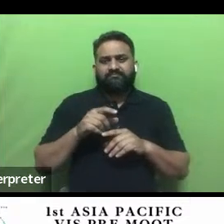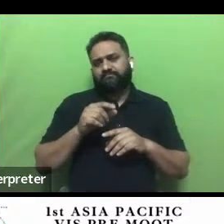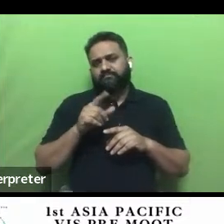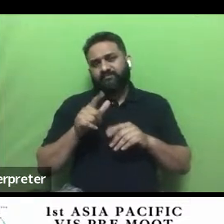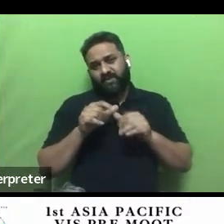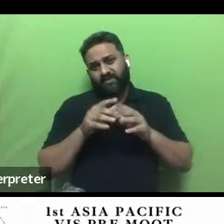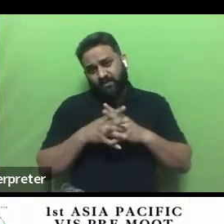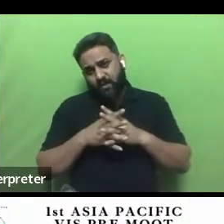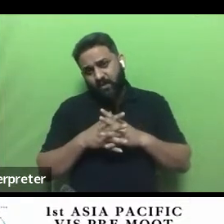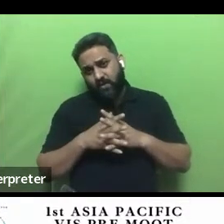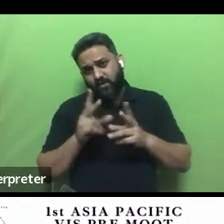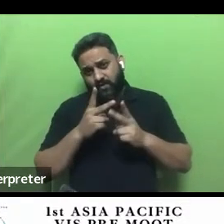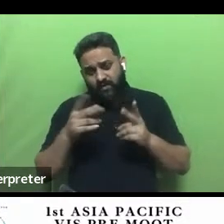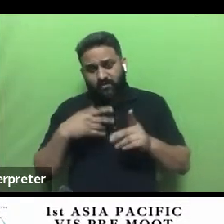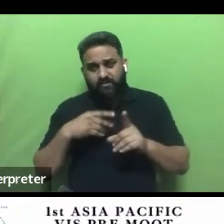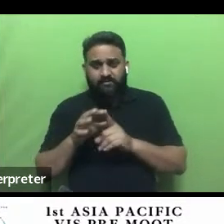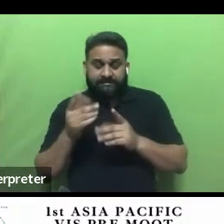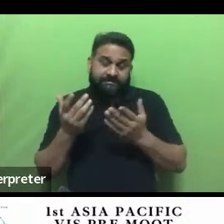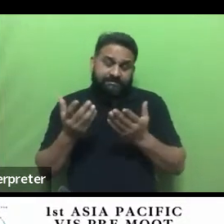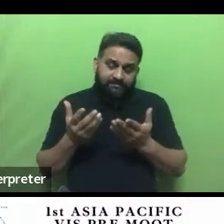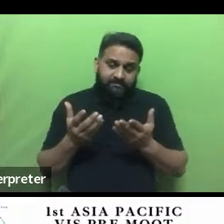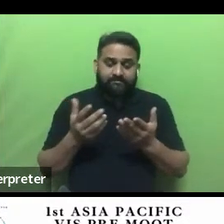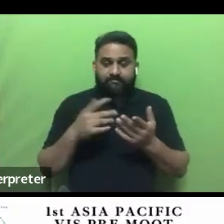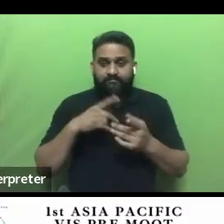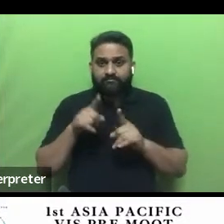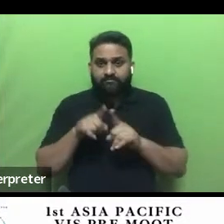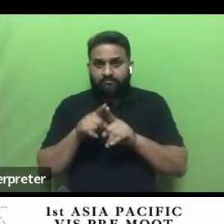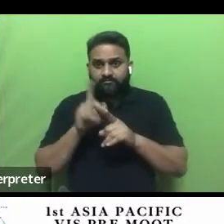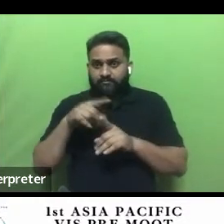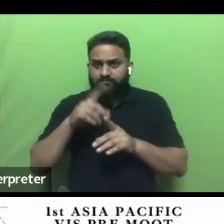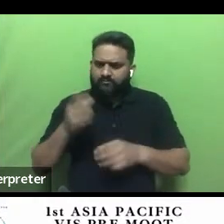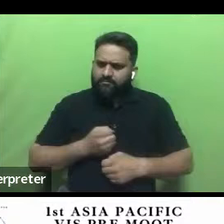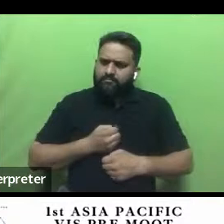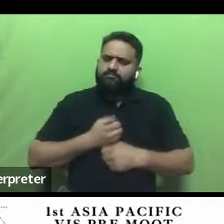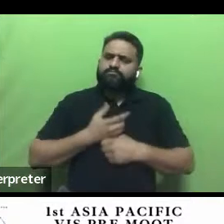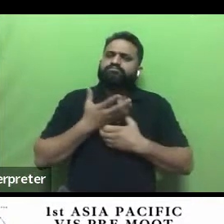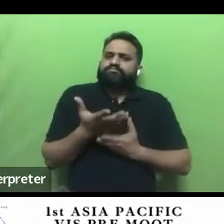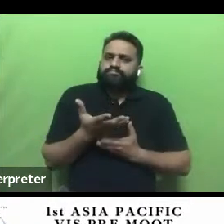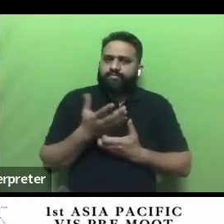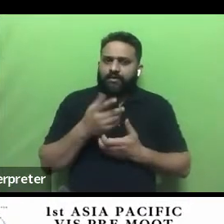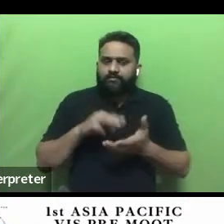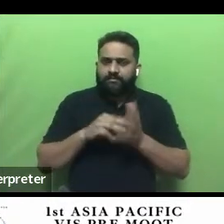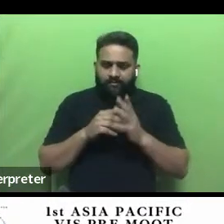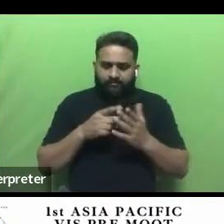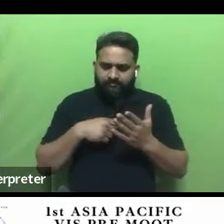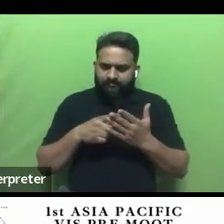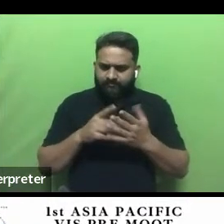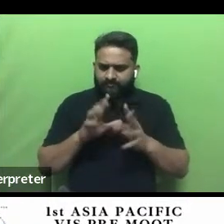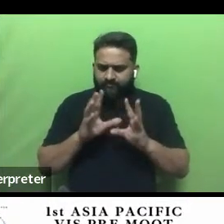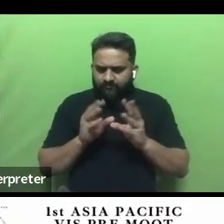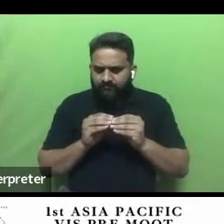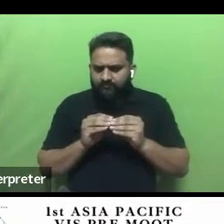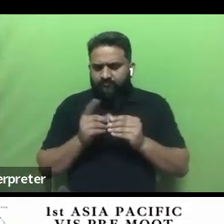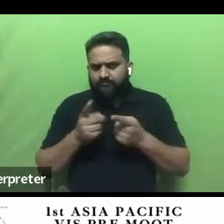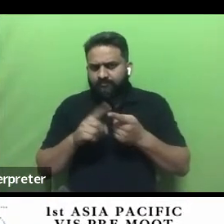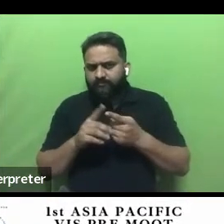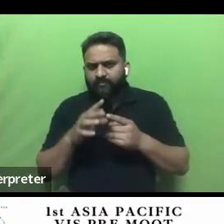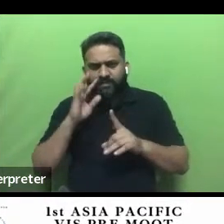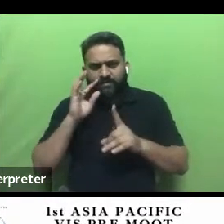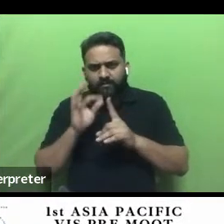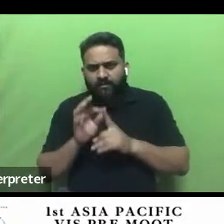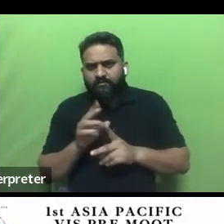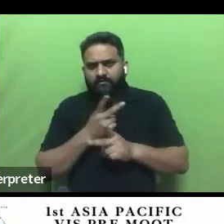the arbitration agreement, unless the parties expressly state or provide substantial circumstantial evidence to